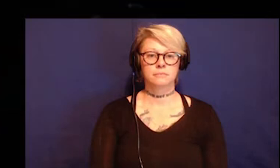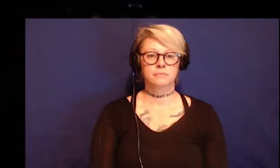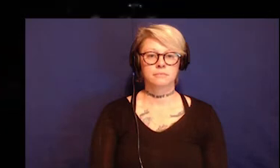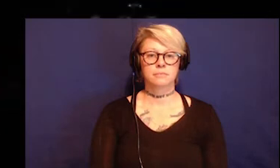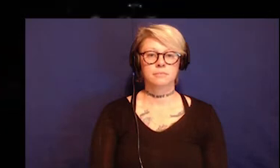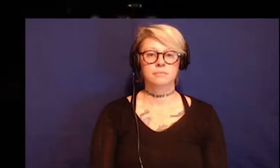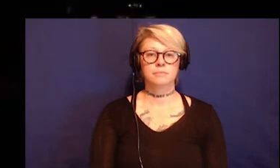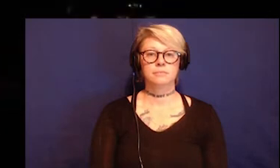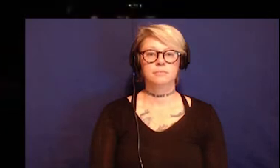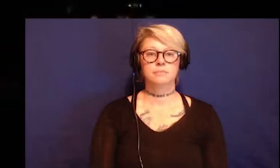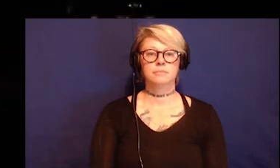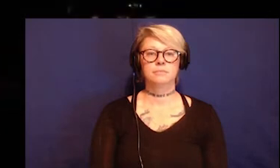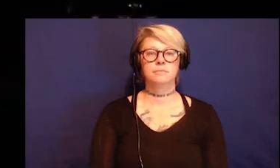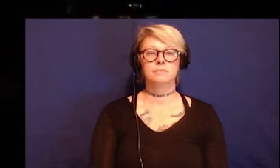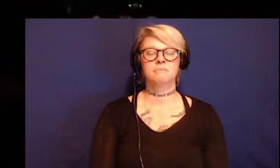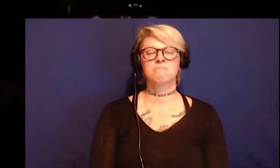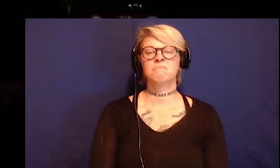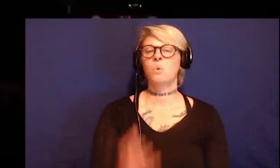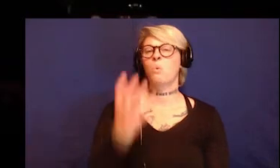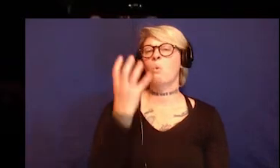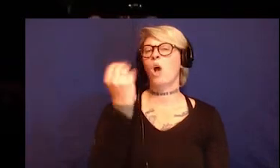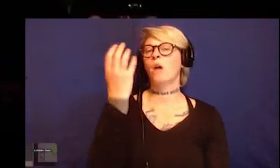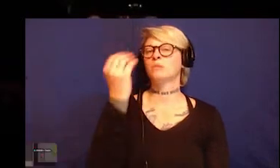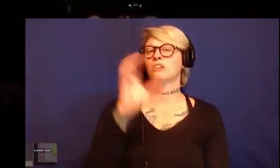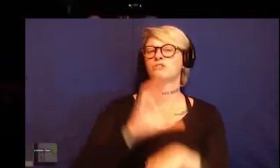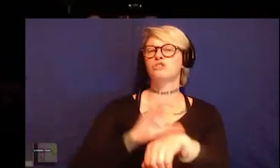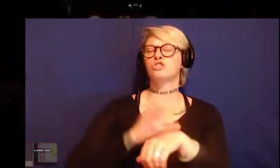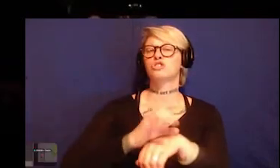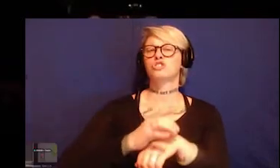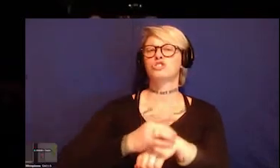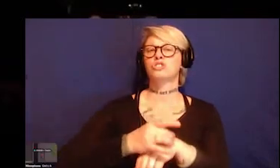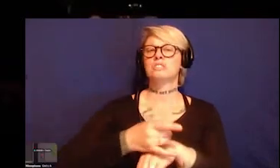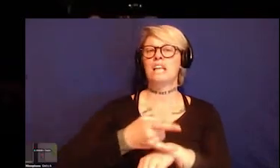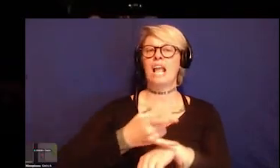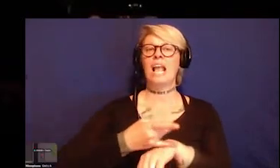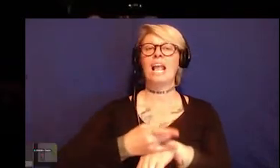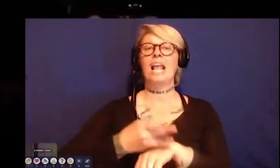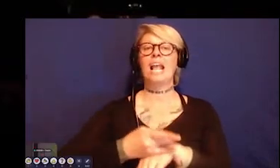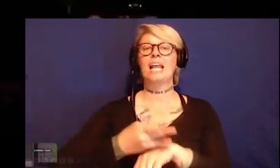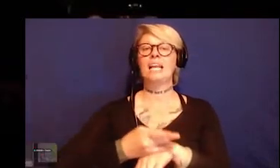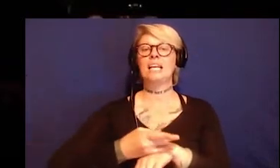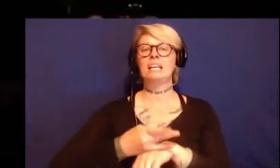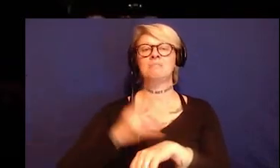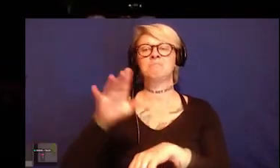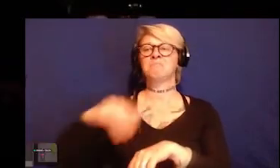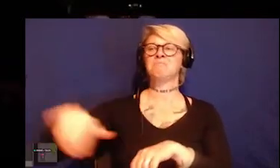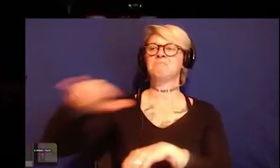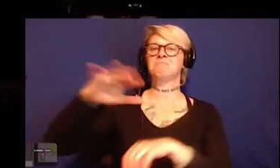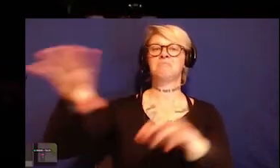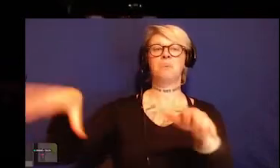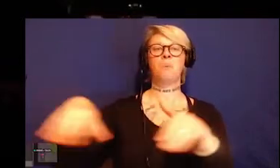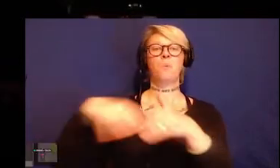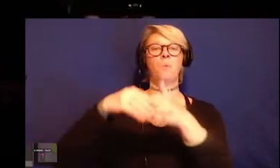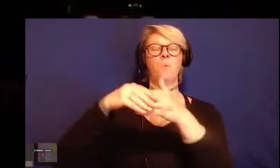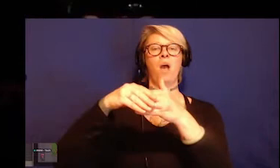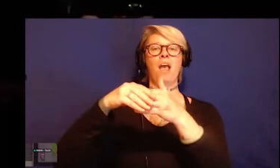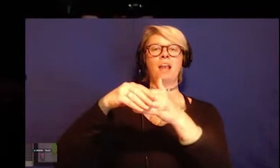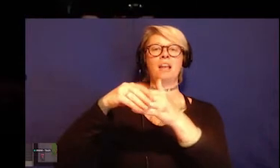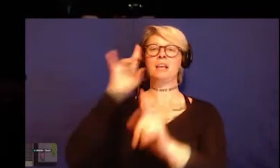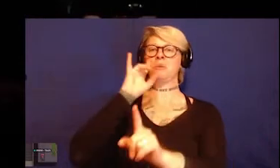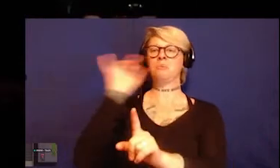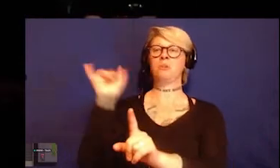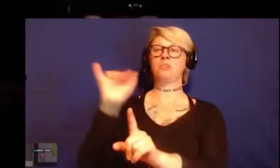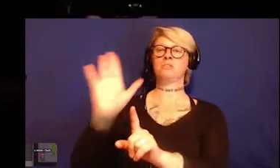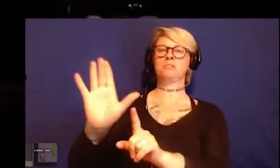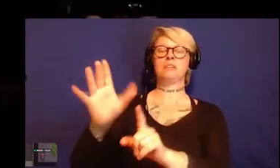We're outside a church somewhere in Haiti. The scene looks like a typical wedding venue. An altar at the front, where the pastor's waiting